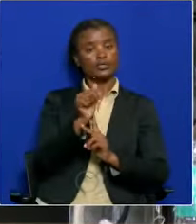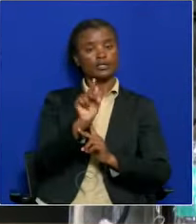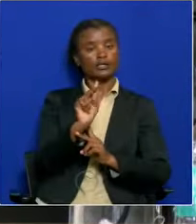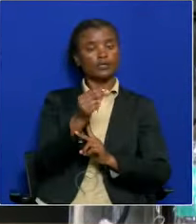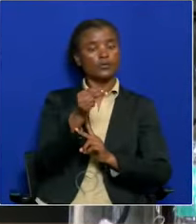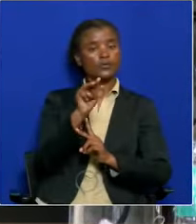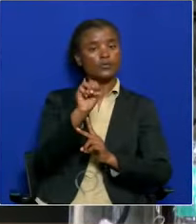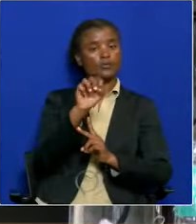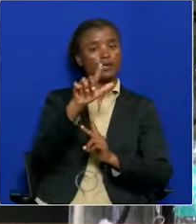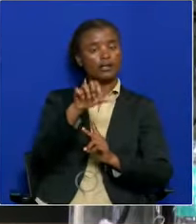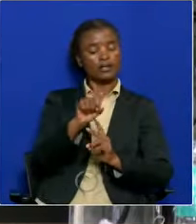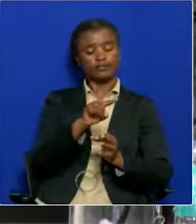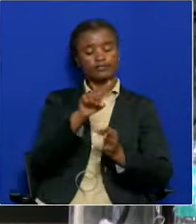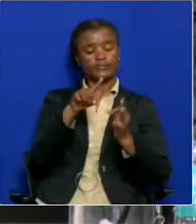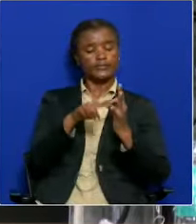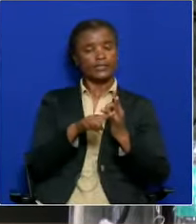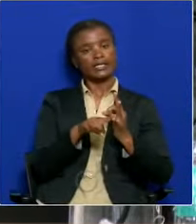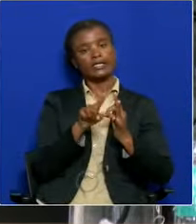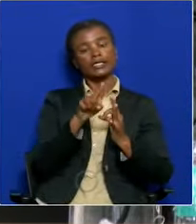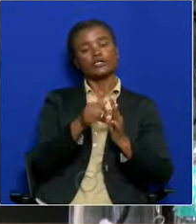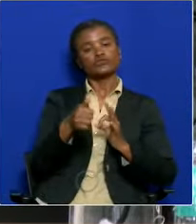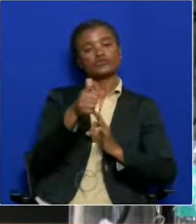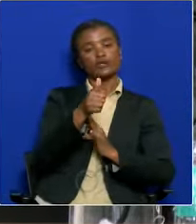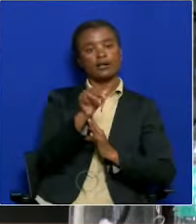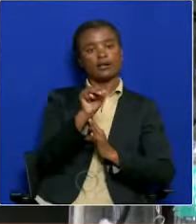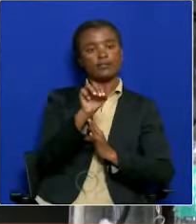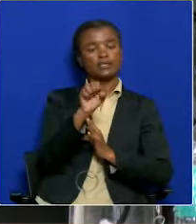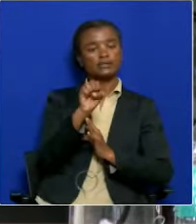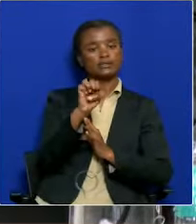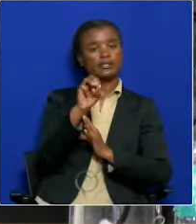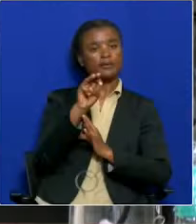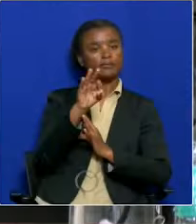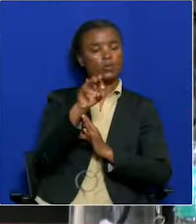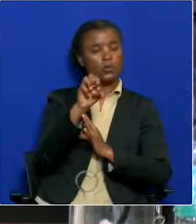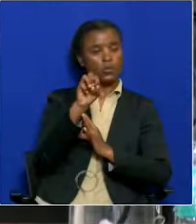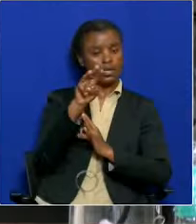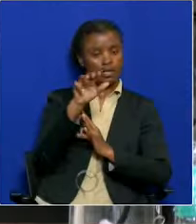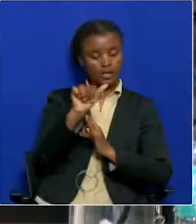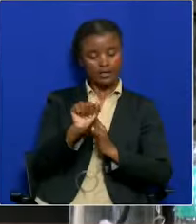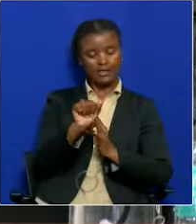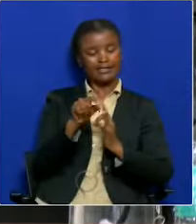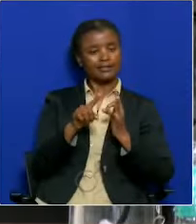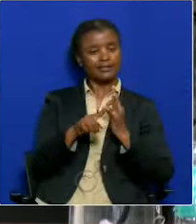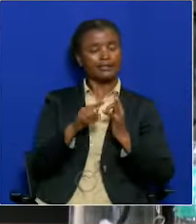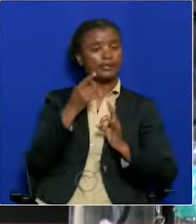Masamula. 3, Mr. Matlala and his contract.